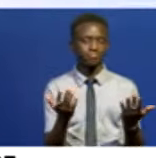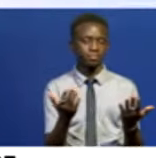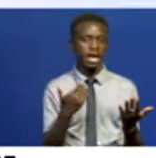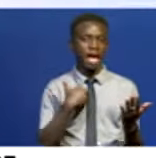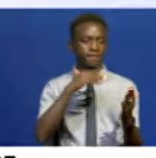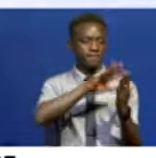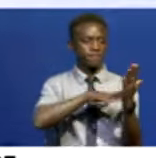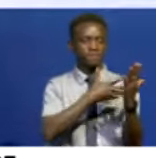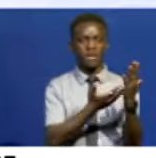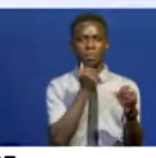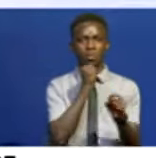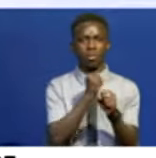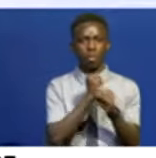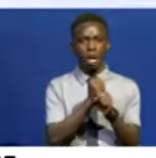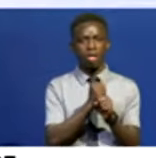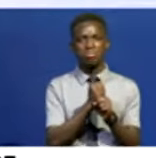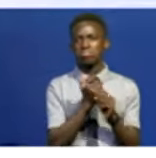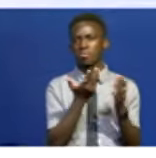framework.